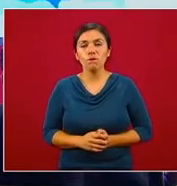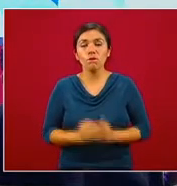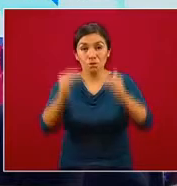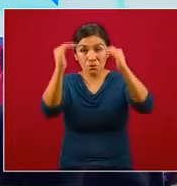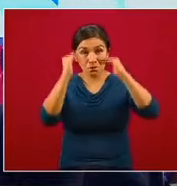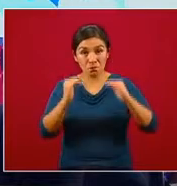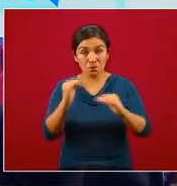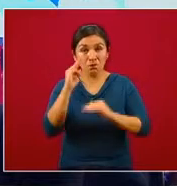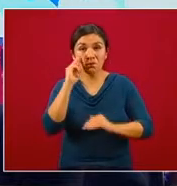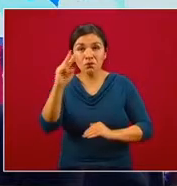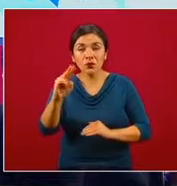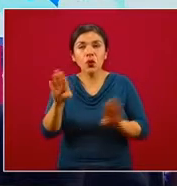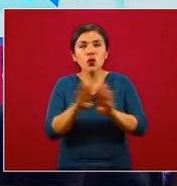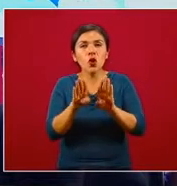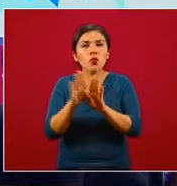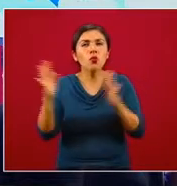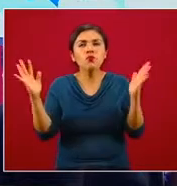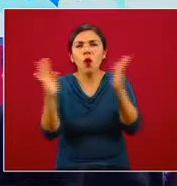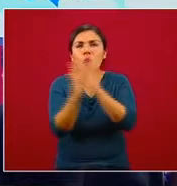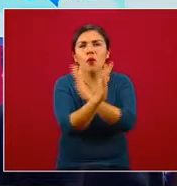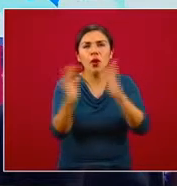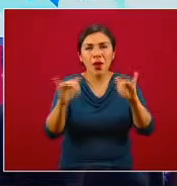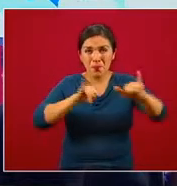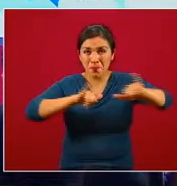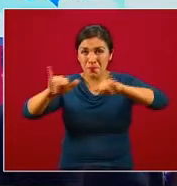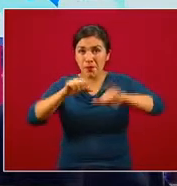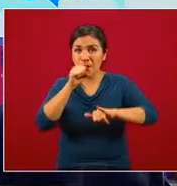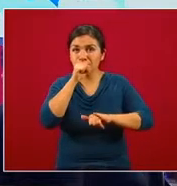and we're about at a 52% reduction.